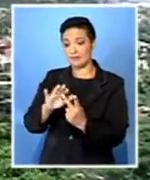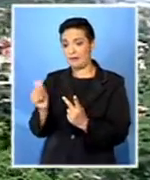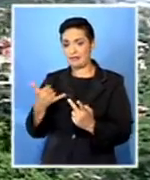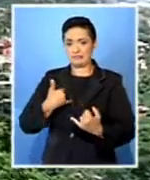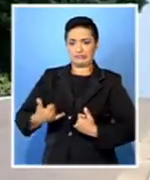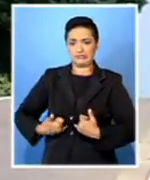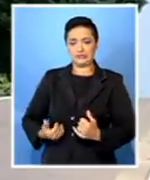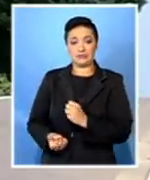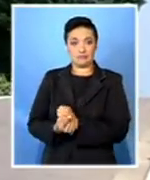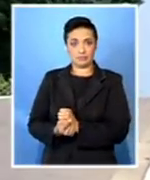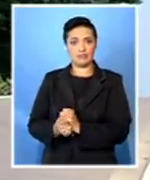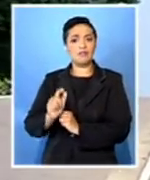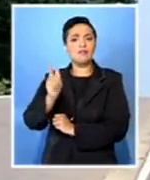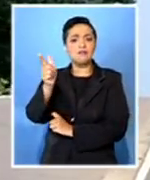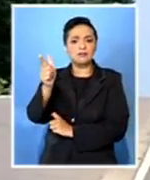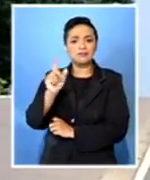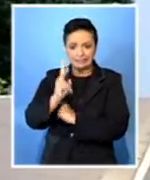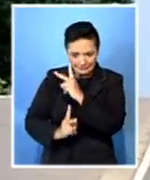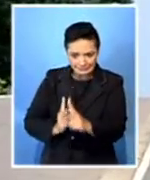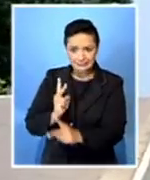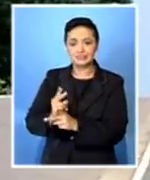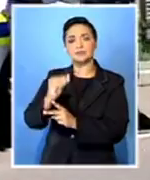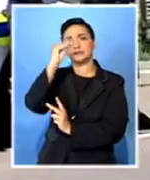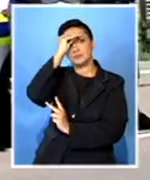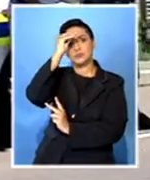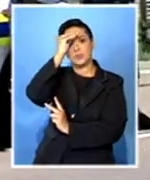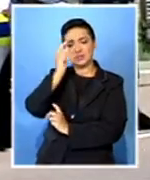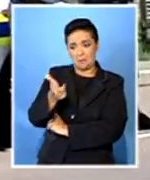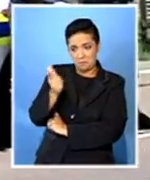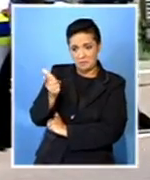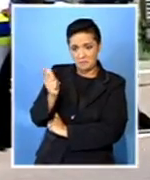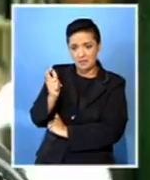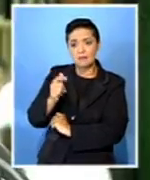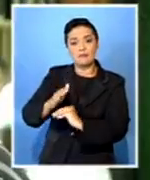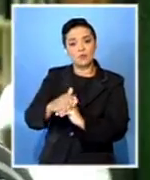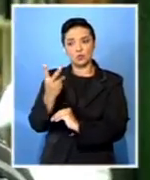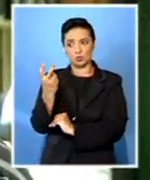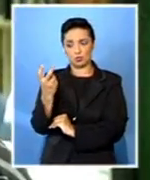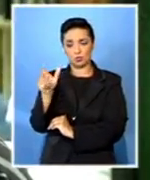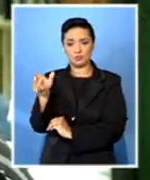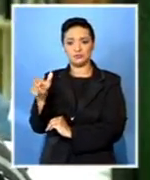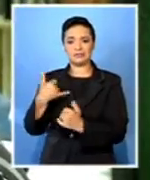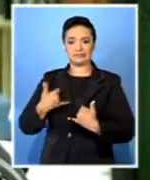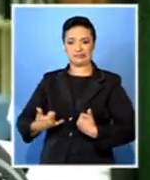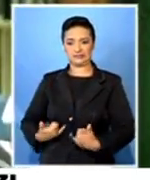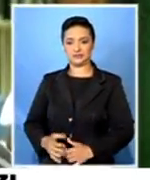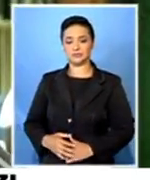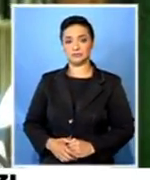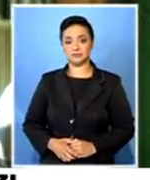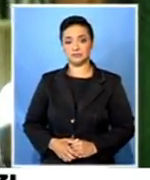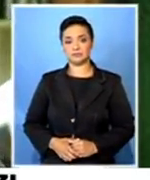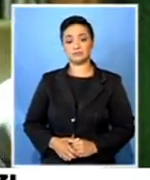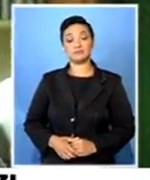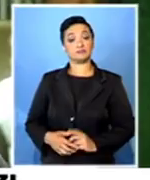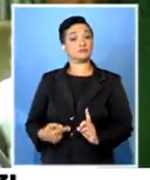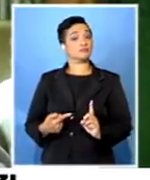another. Later, he was involved in a shootout with police where two more people were injured. He didn't want to hand over himself